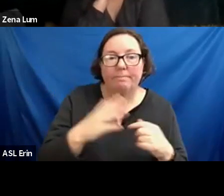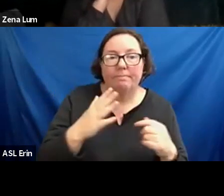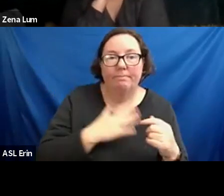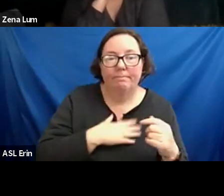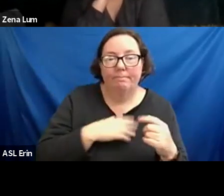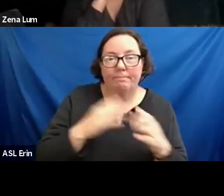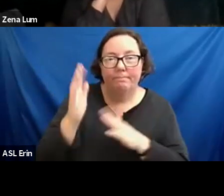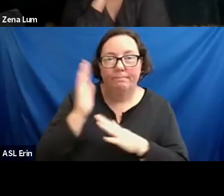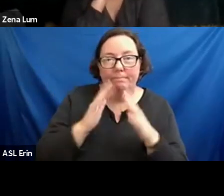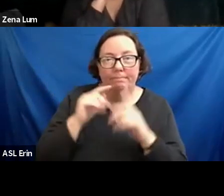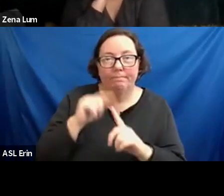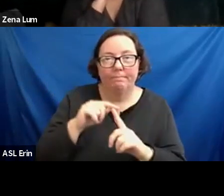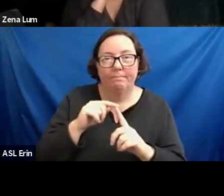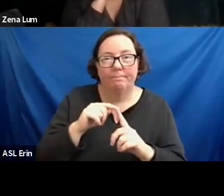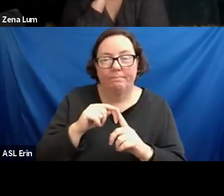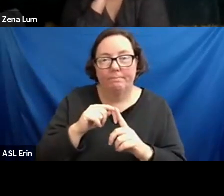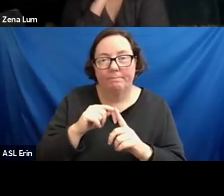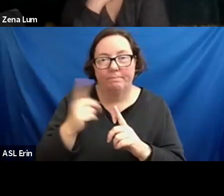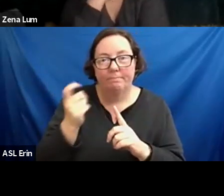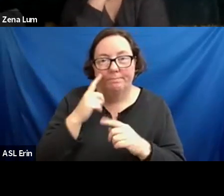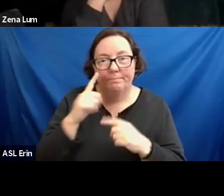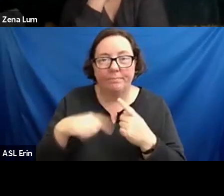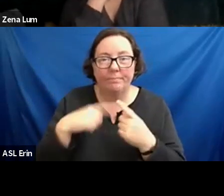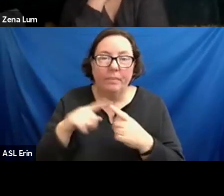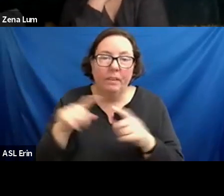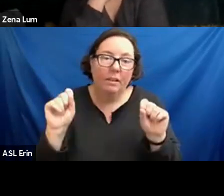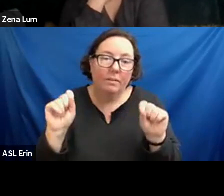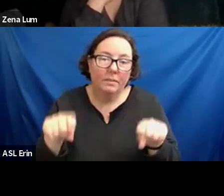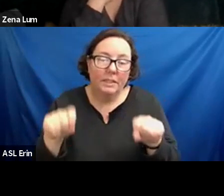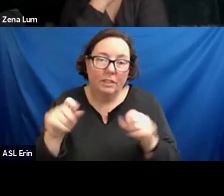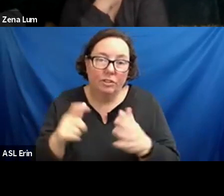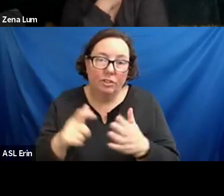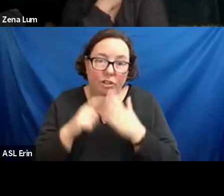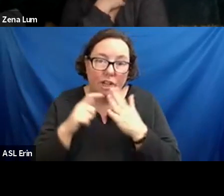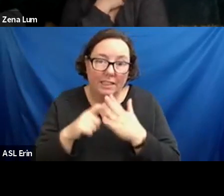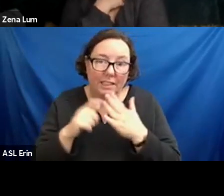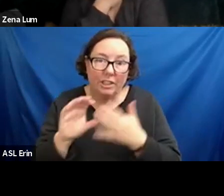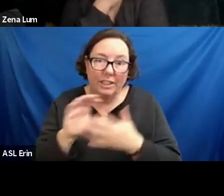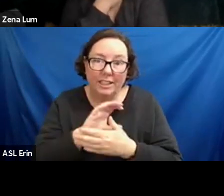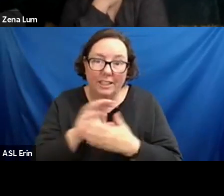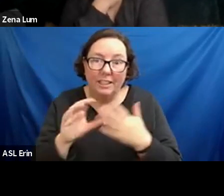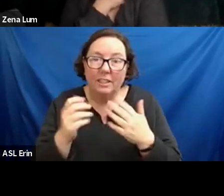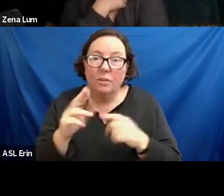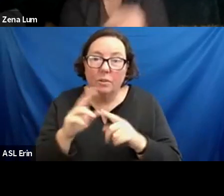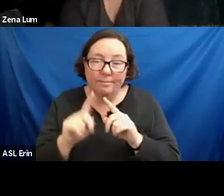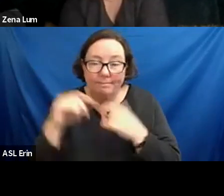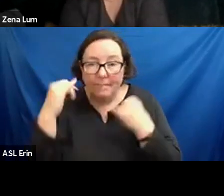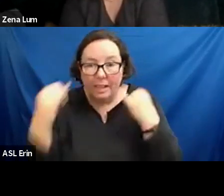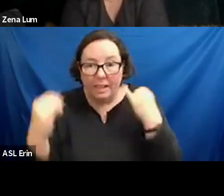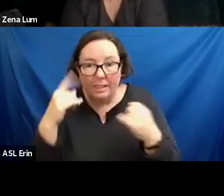Going back to the question around potential criterion or ideas